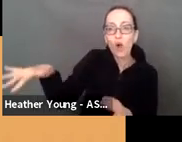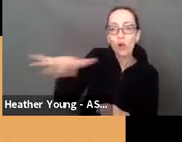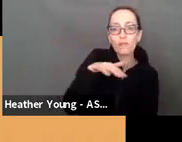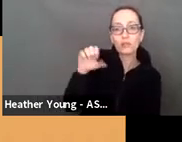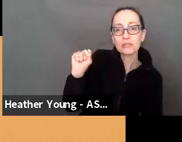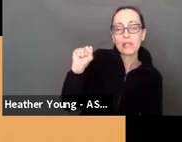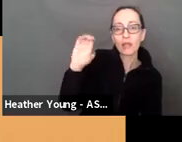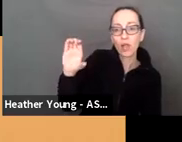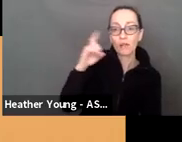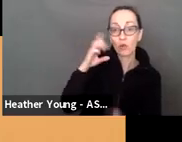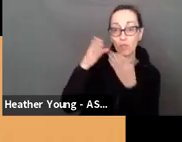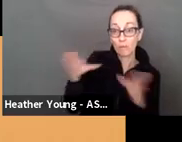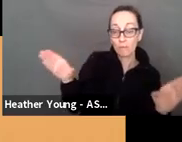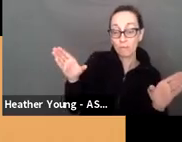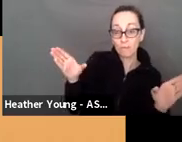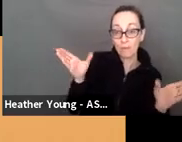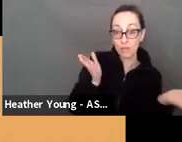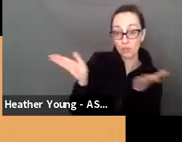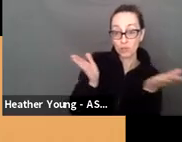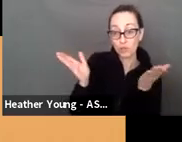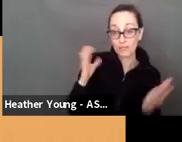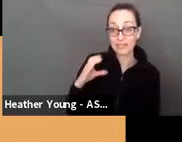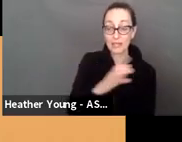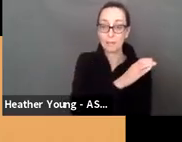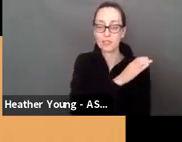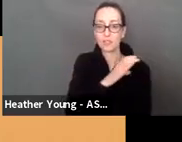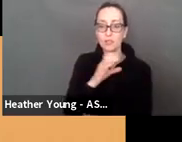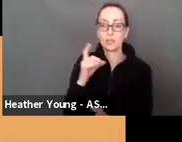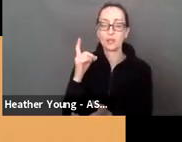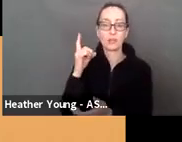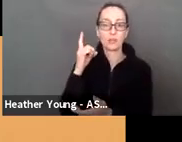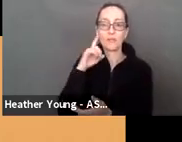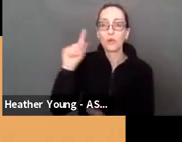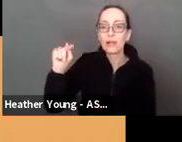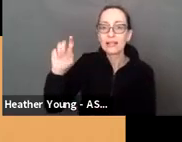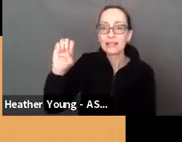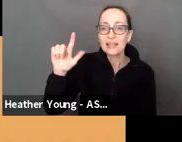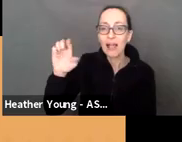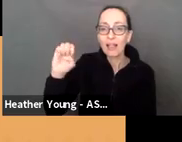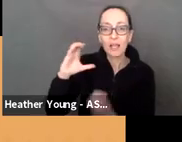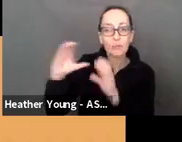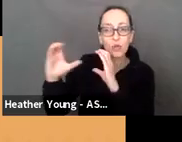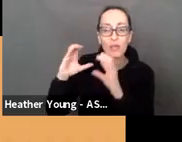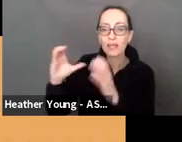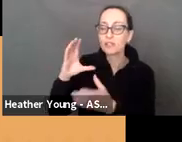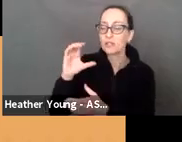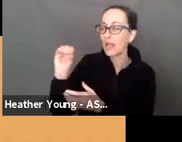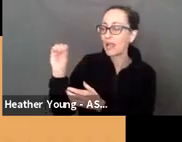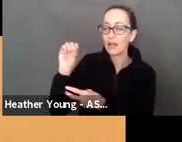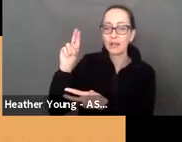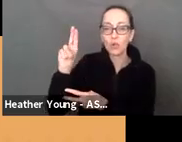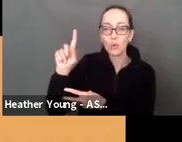Public Service Commission. That involves setting rates and also dealing with other utility